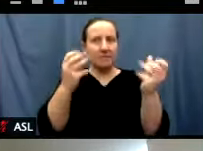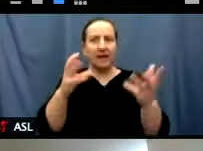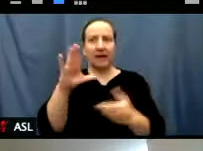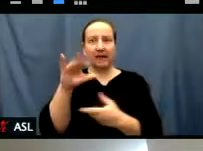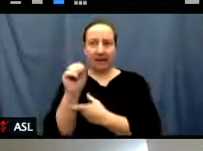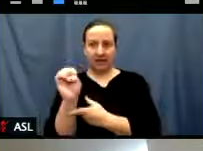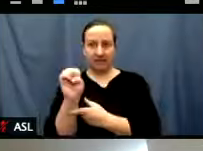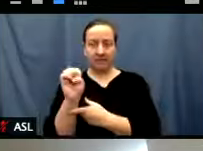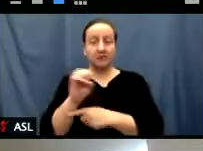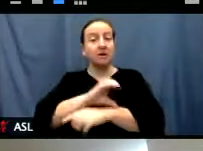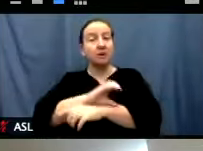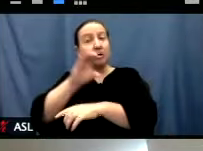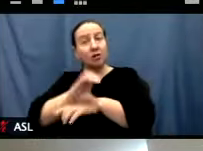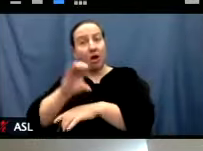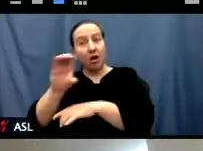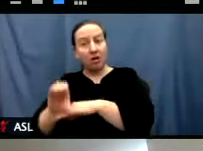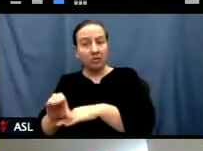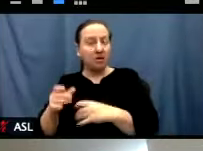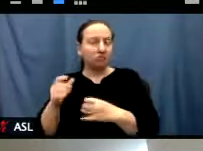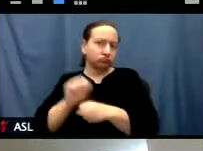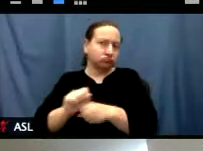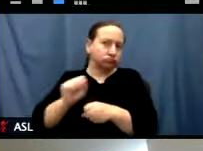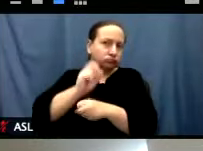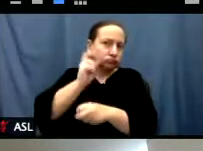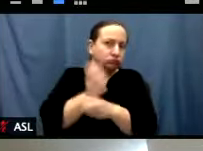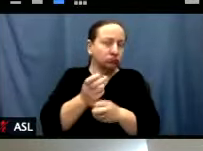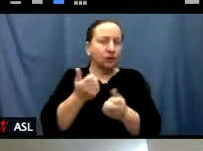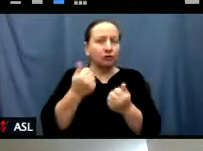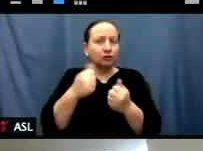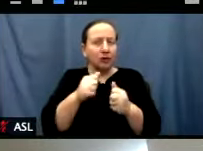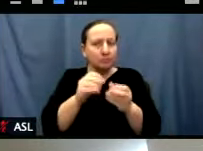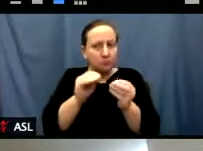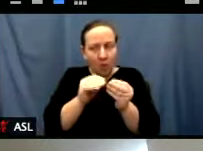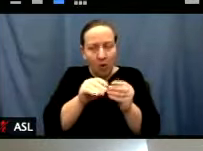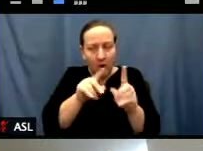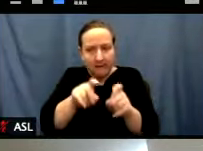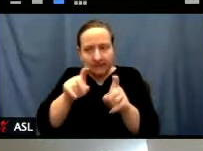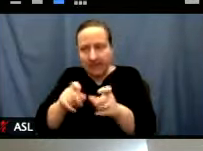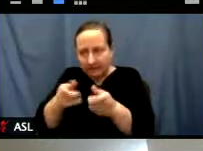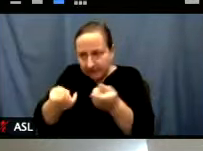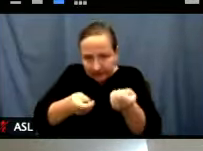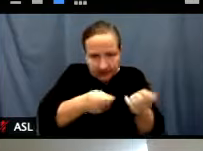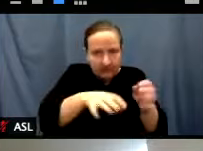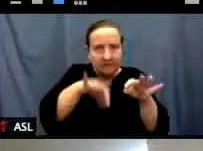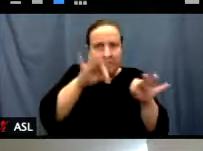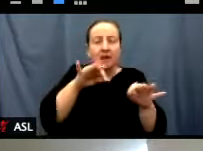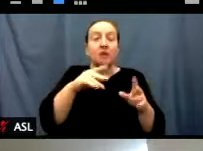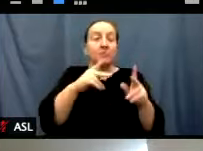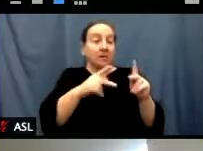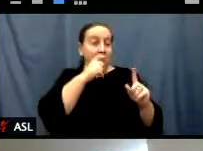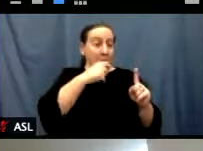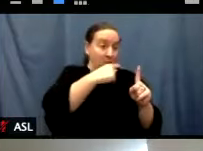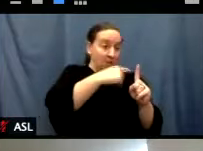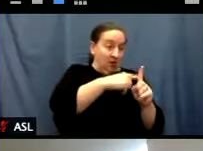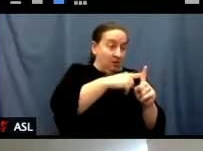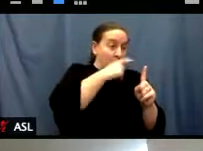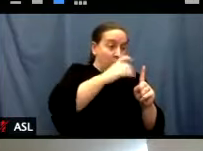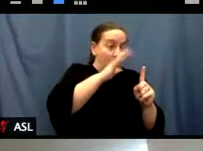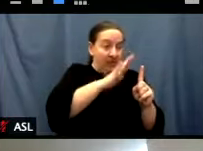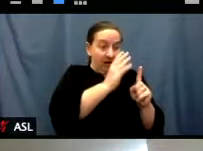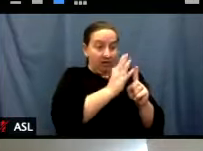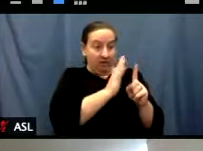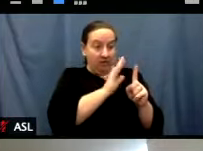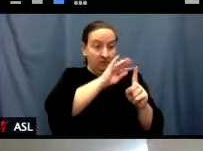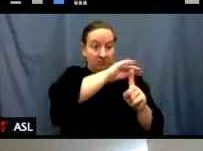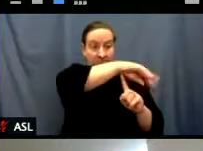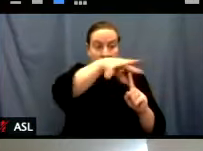Colorado has worked really hard to increase our testing capacity to capture more cases so that people who test positive and their contacts can take action